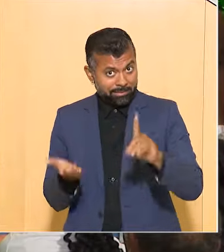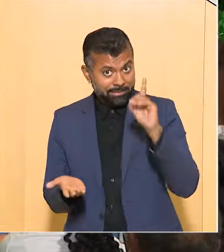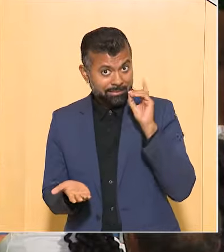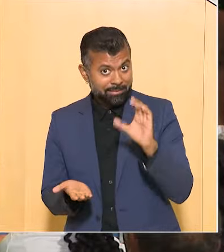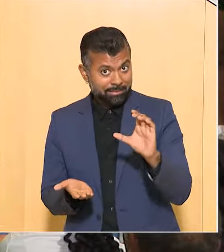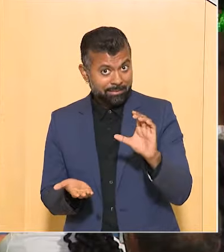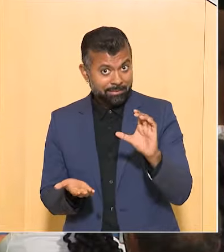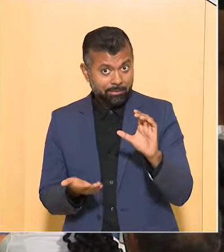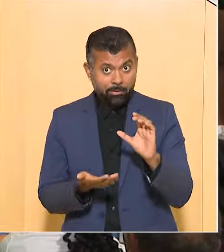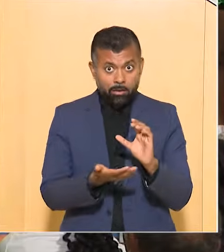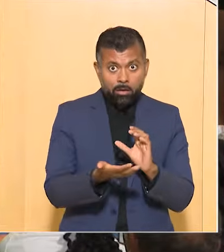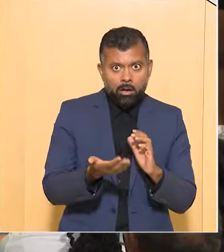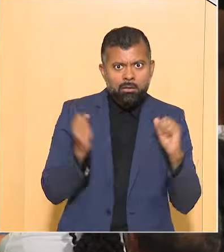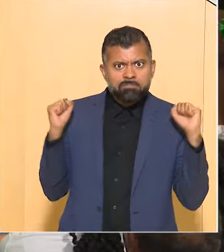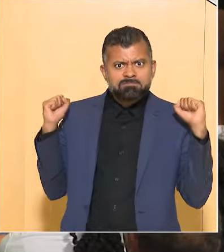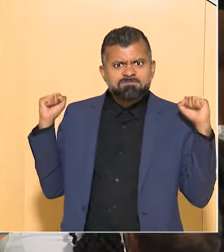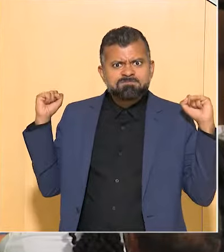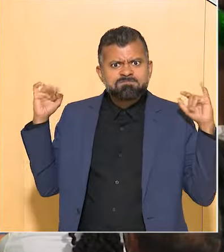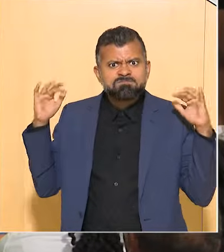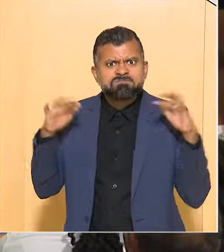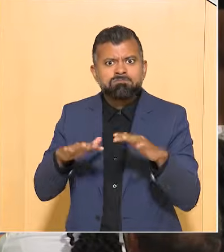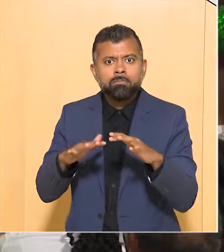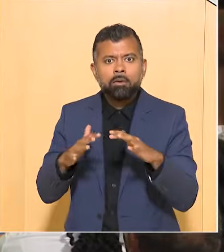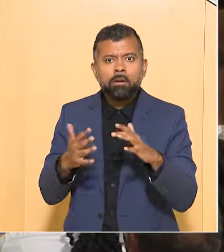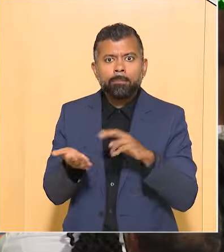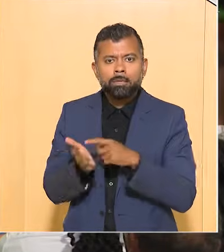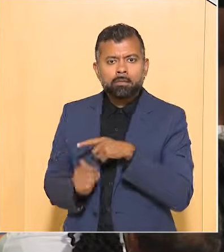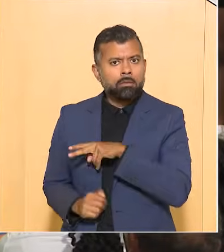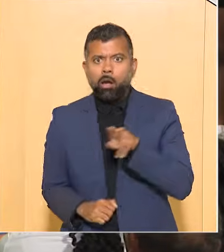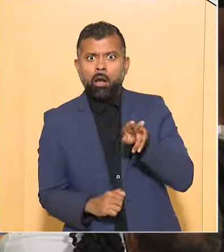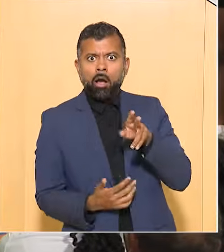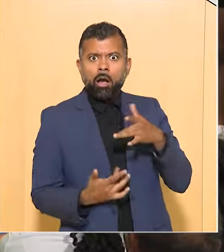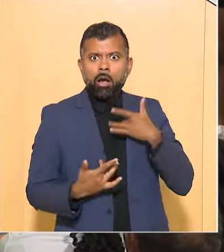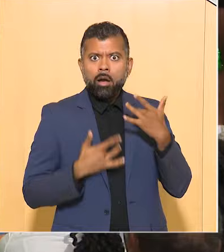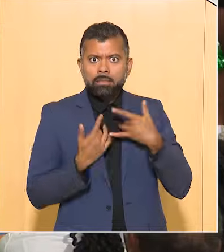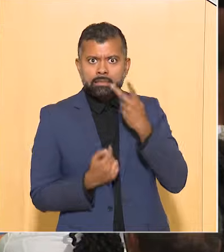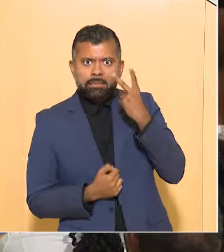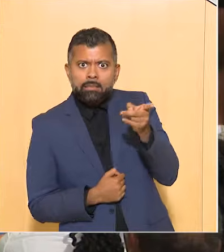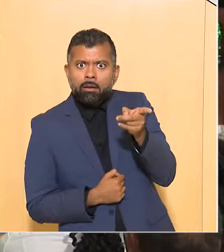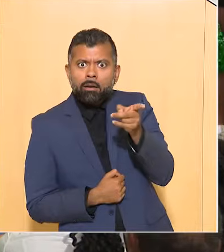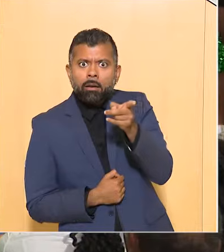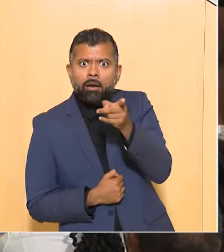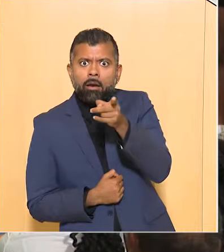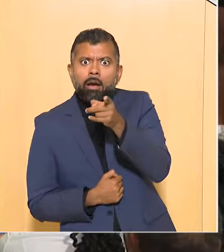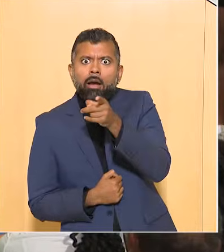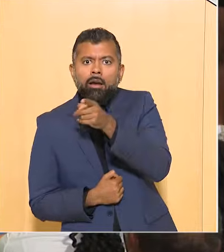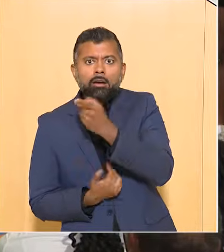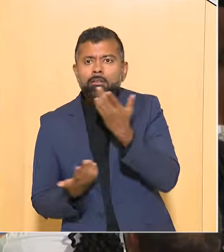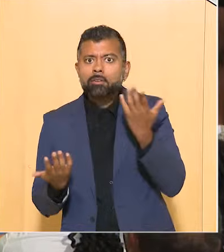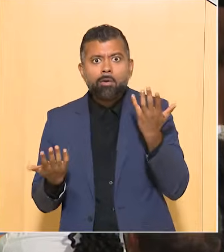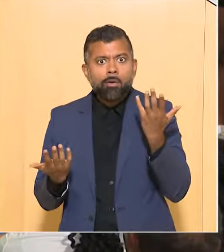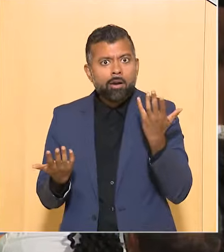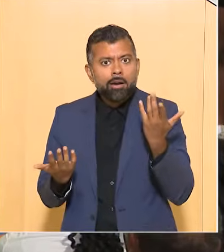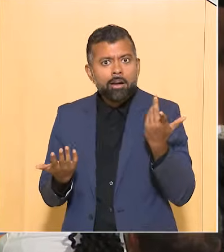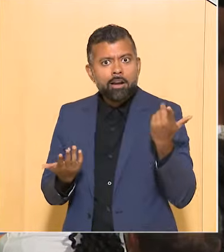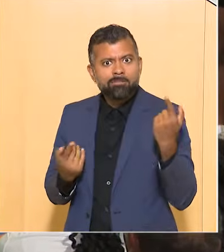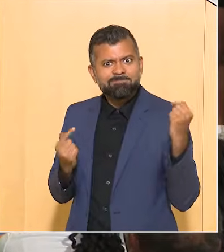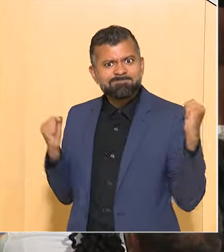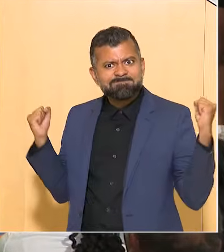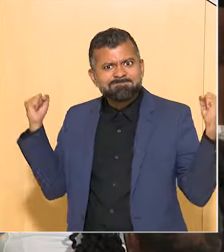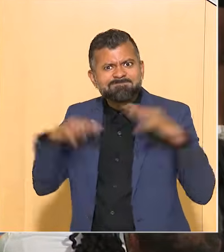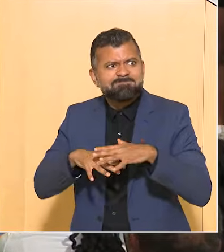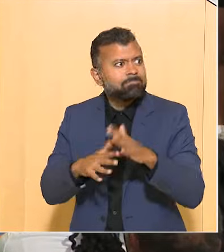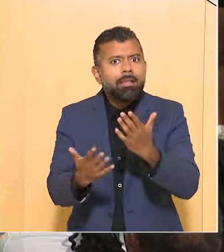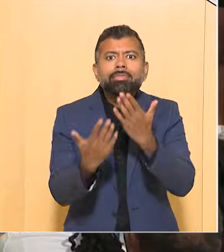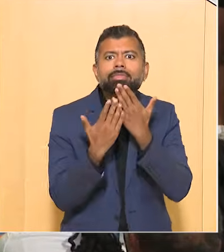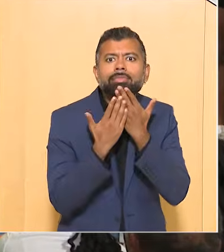be engaged in exciting, wonderful opportunities. Every single person said yes, and that is the spirit of being